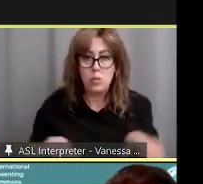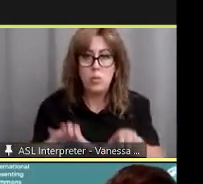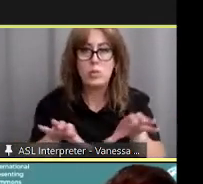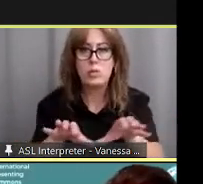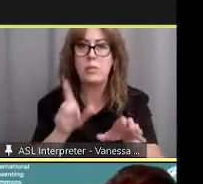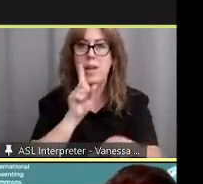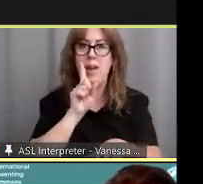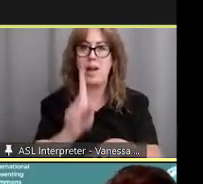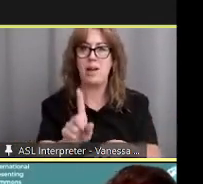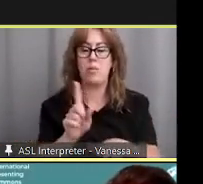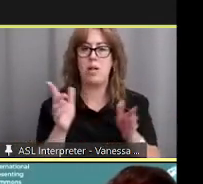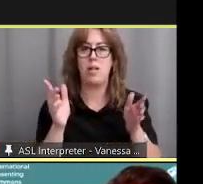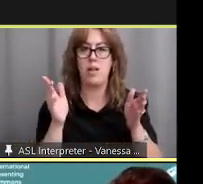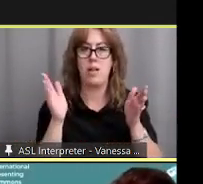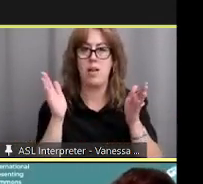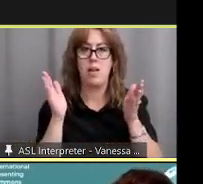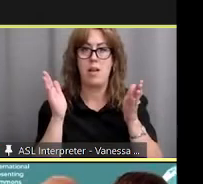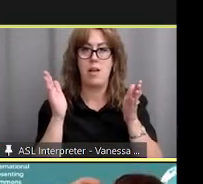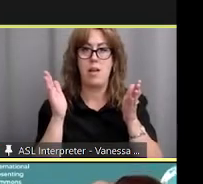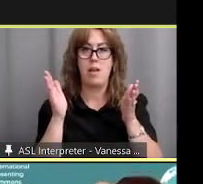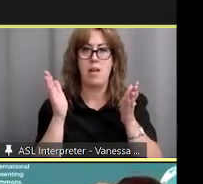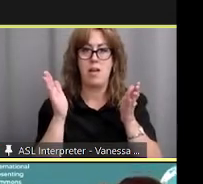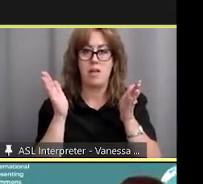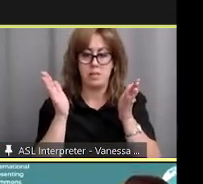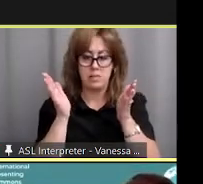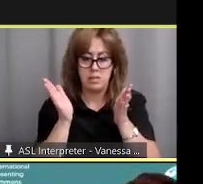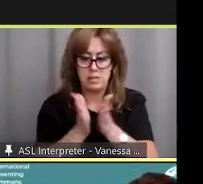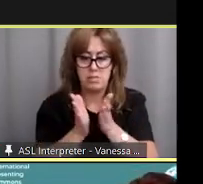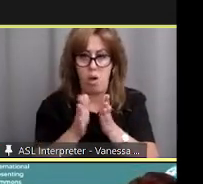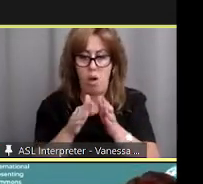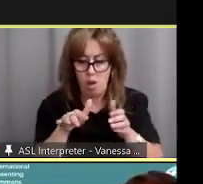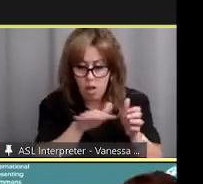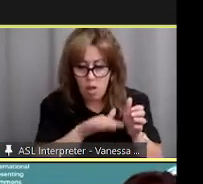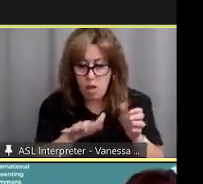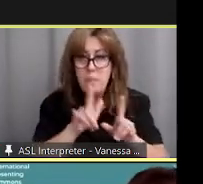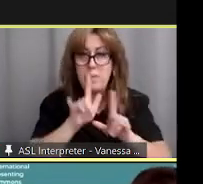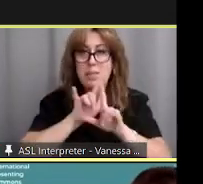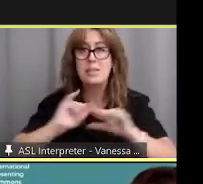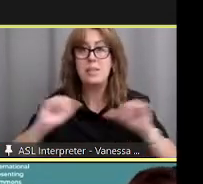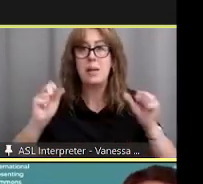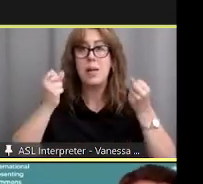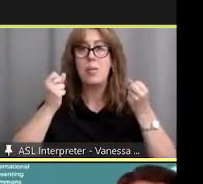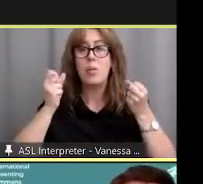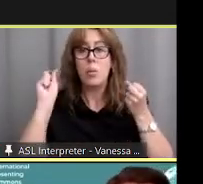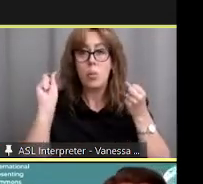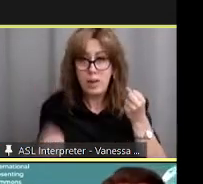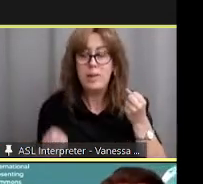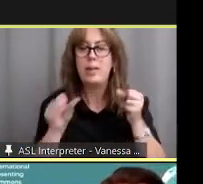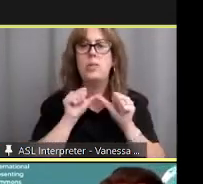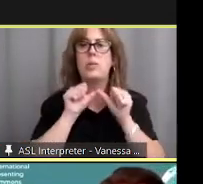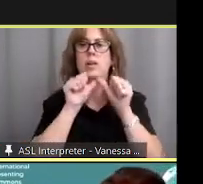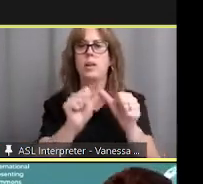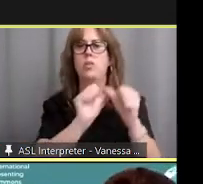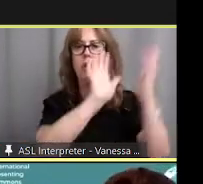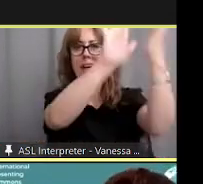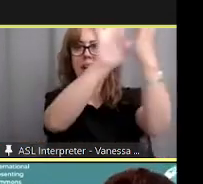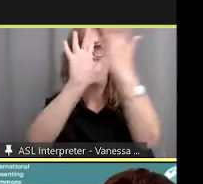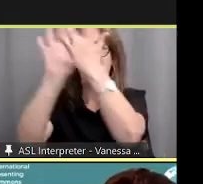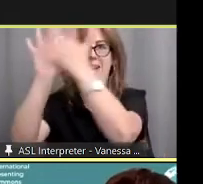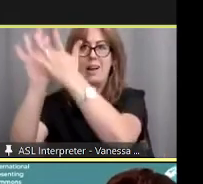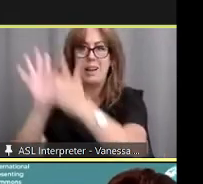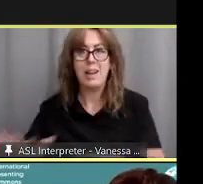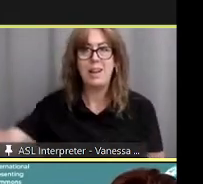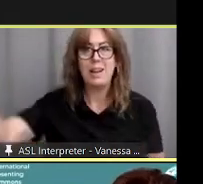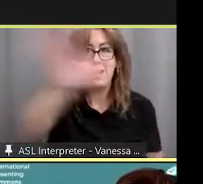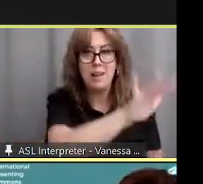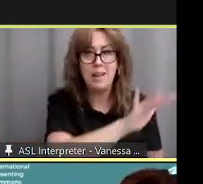need to stay as outwards looking as possible. More than ever, we need that. And this is the work we've been